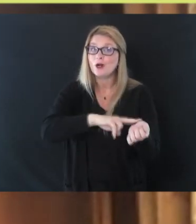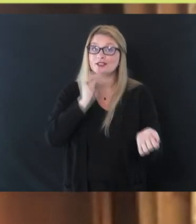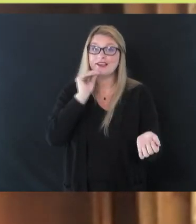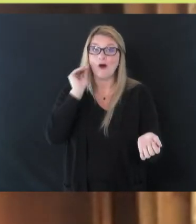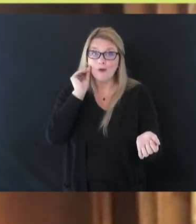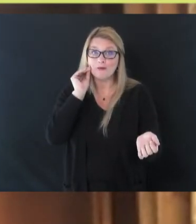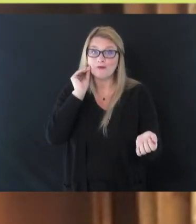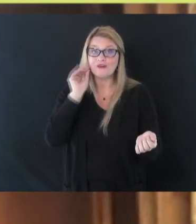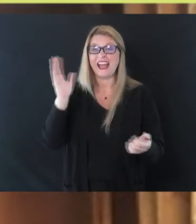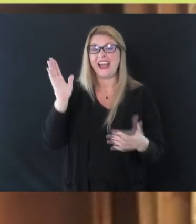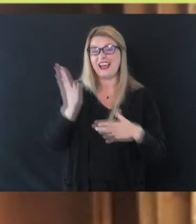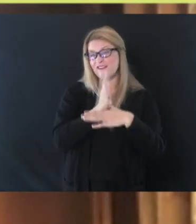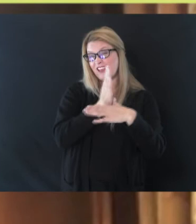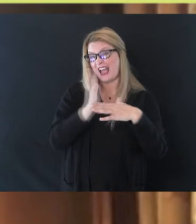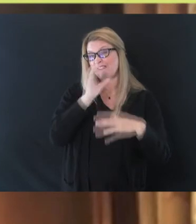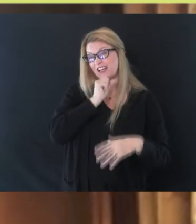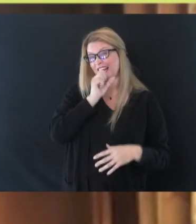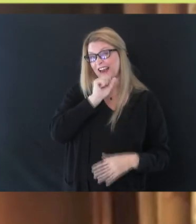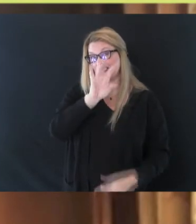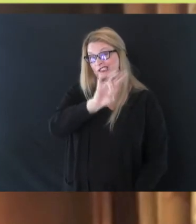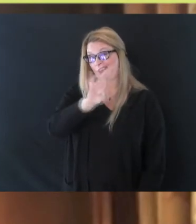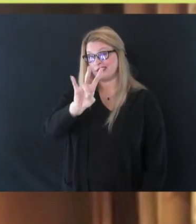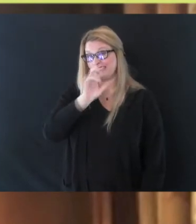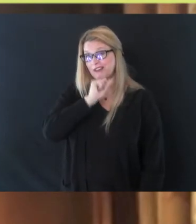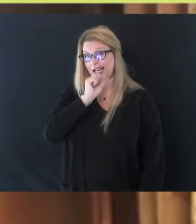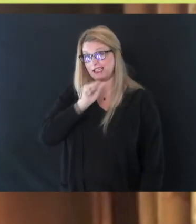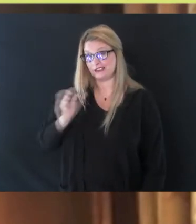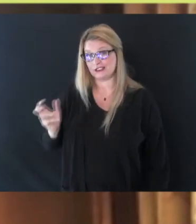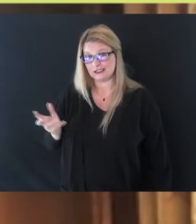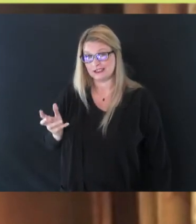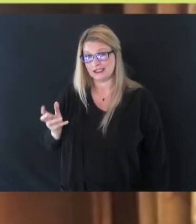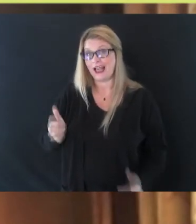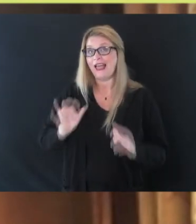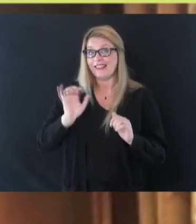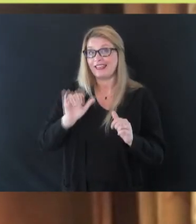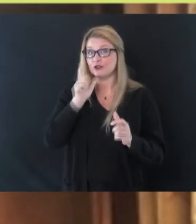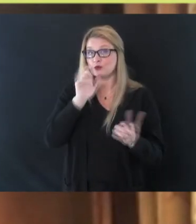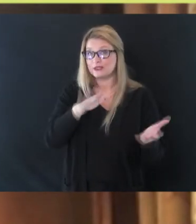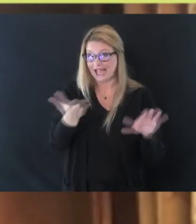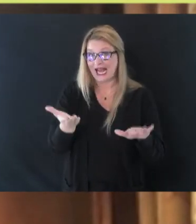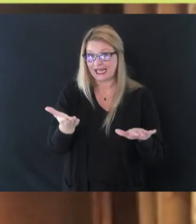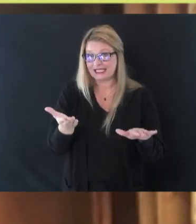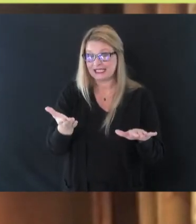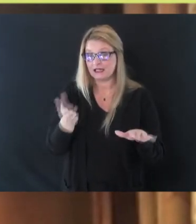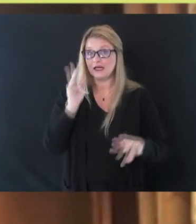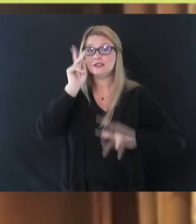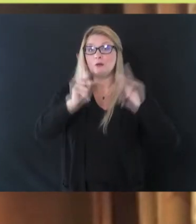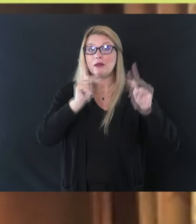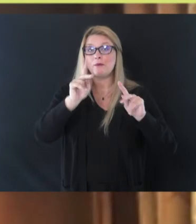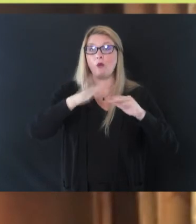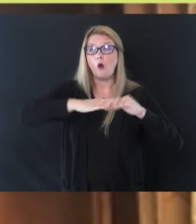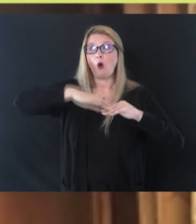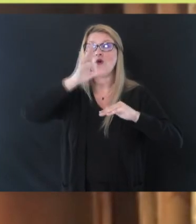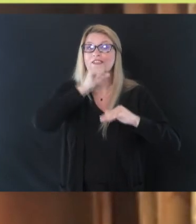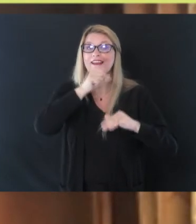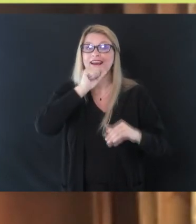average age of death is 77 years old, that people in West Virginia over 70 years